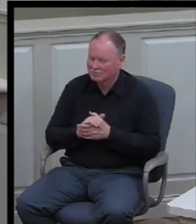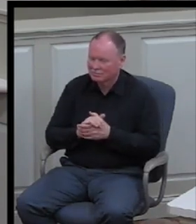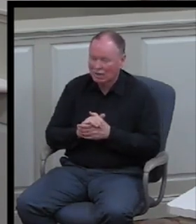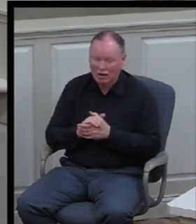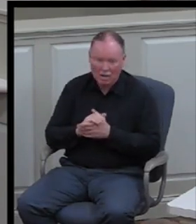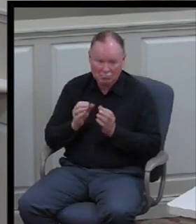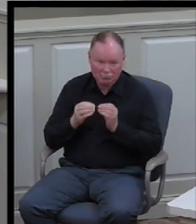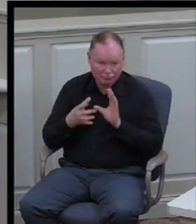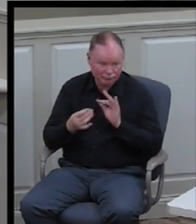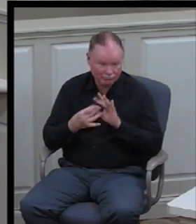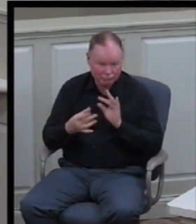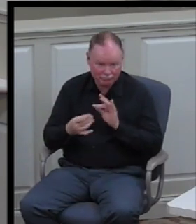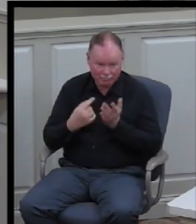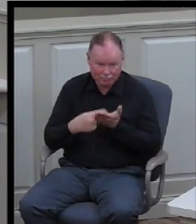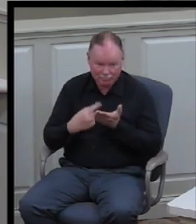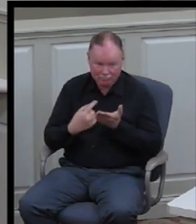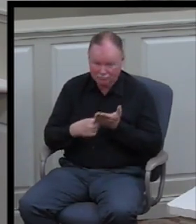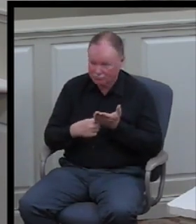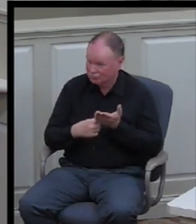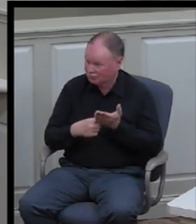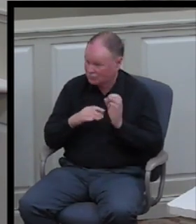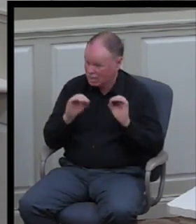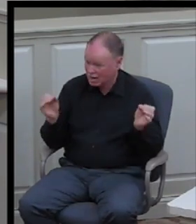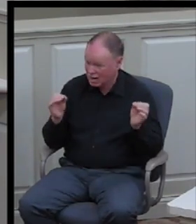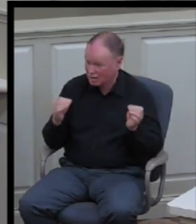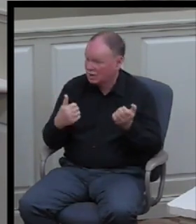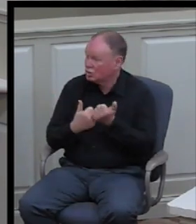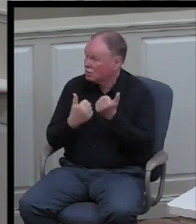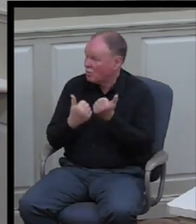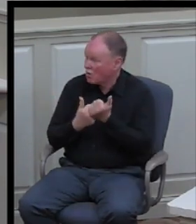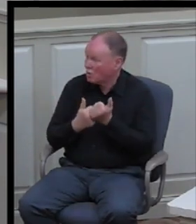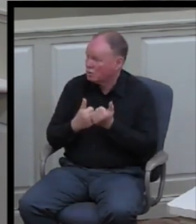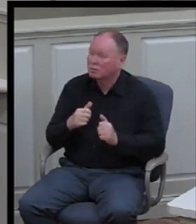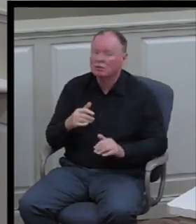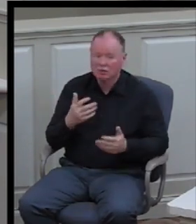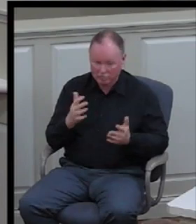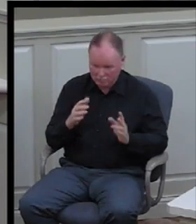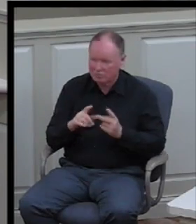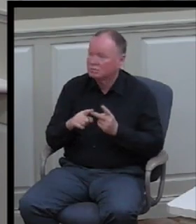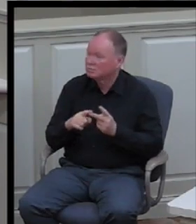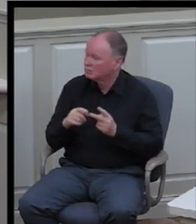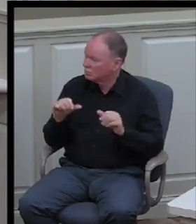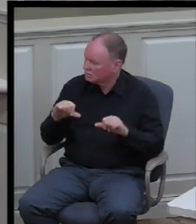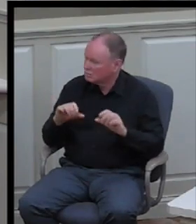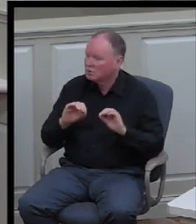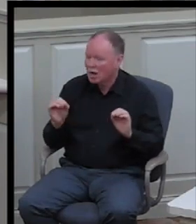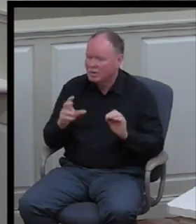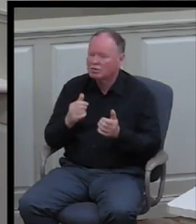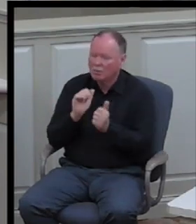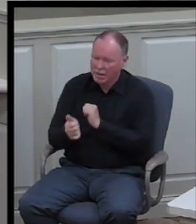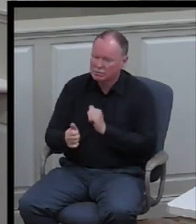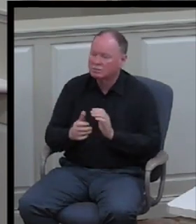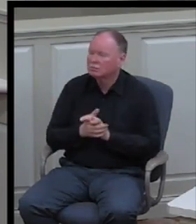Any further comments? Seeing none, all in favor of the motion, say aye. Aye. Aye. Opposed, like sign.